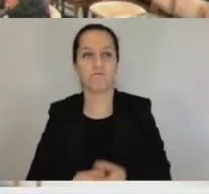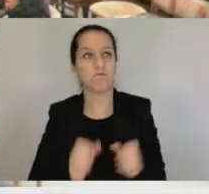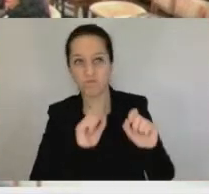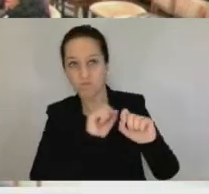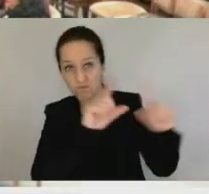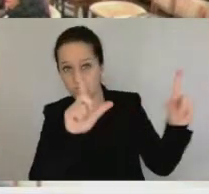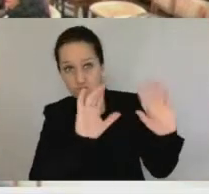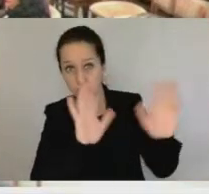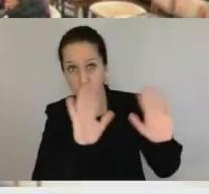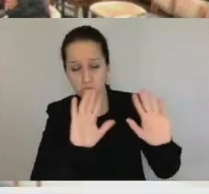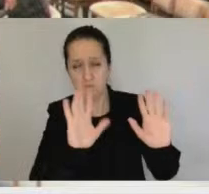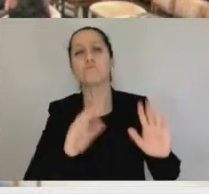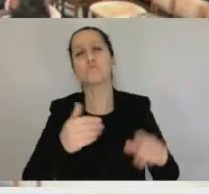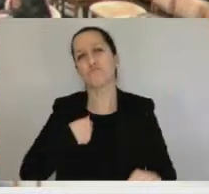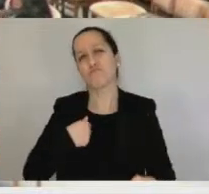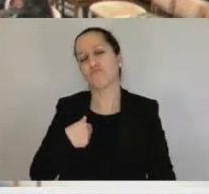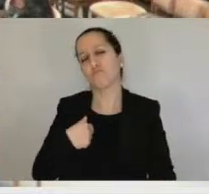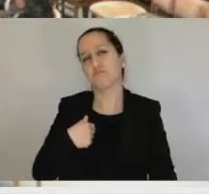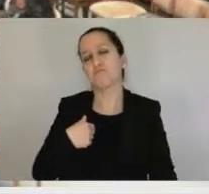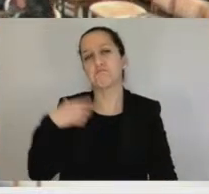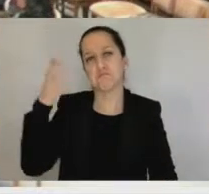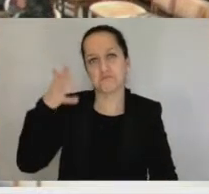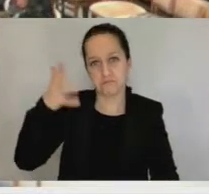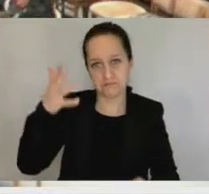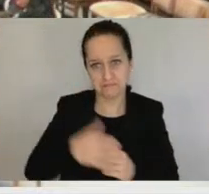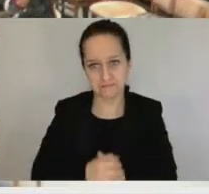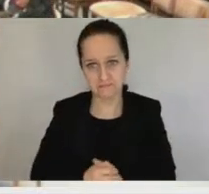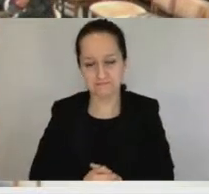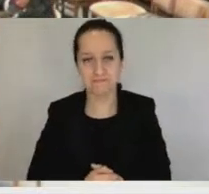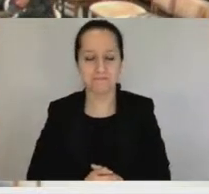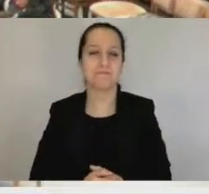Well, otherwise I will start